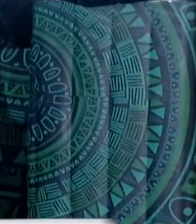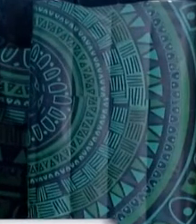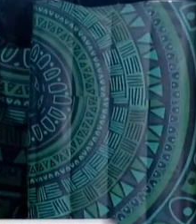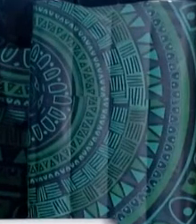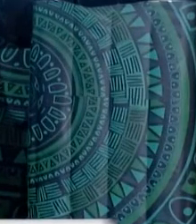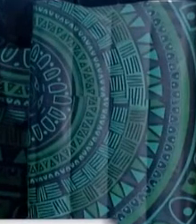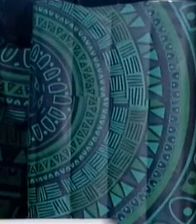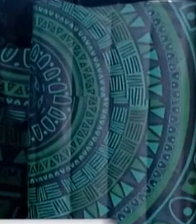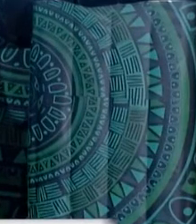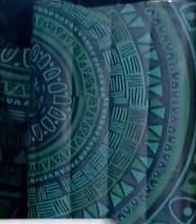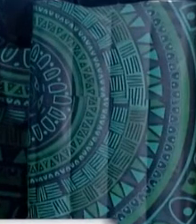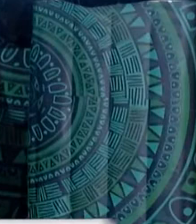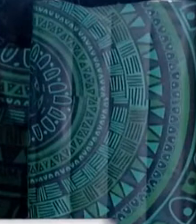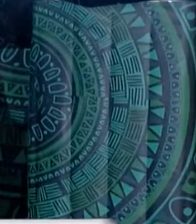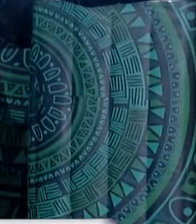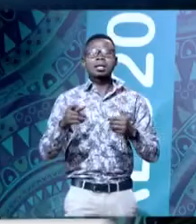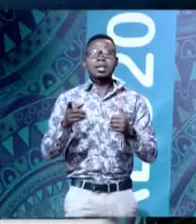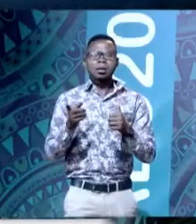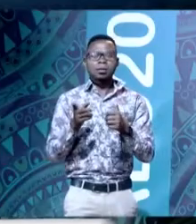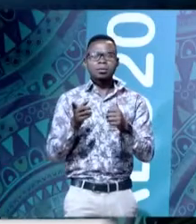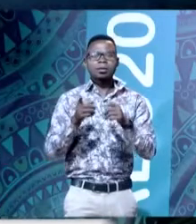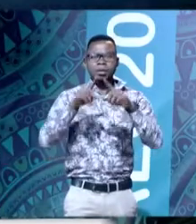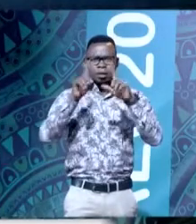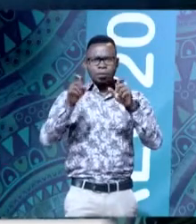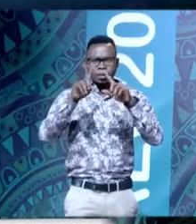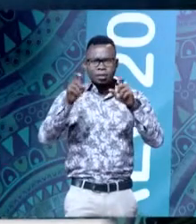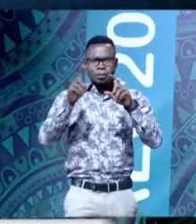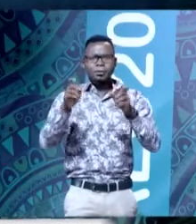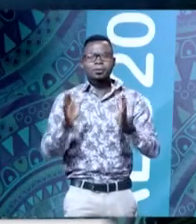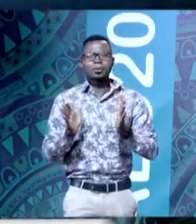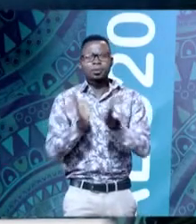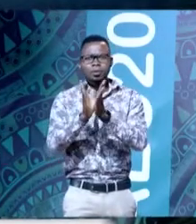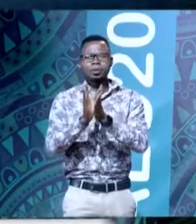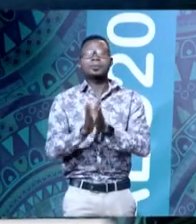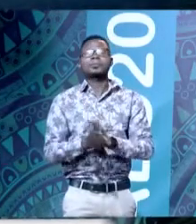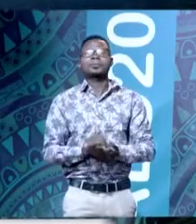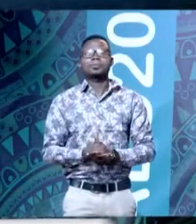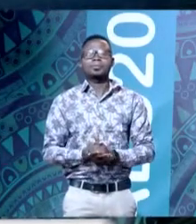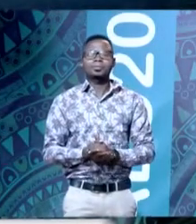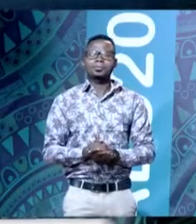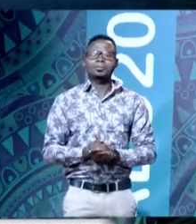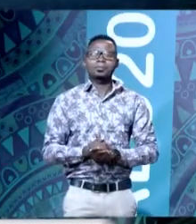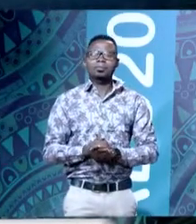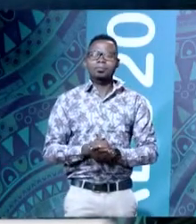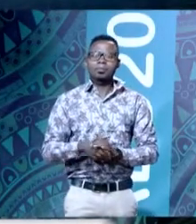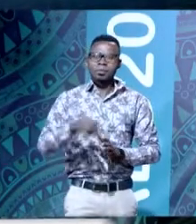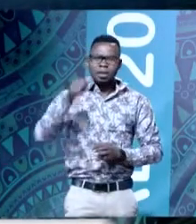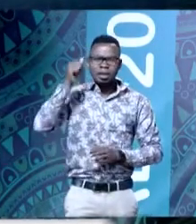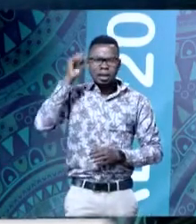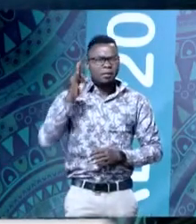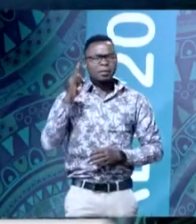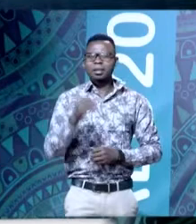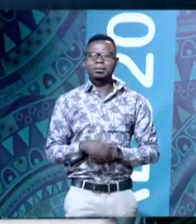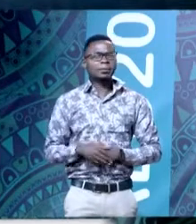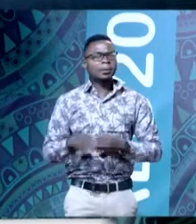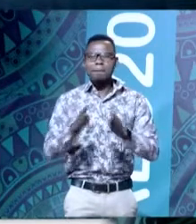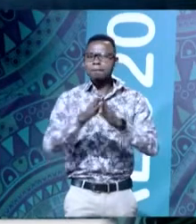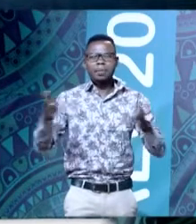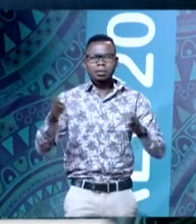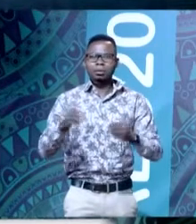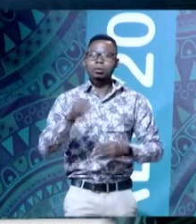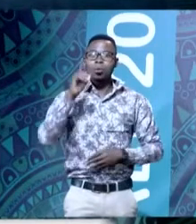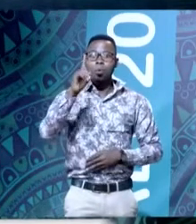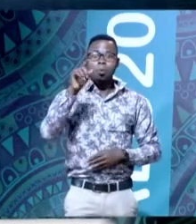right now. My question to you, Ambassador, is that of Africa is a continent of